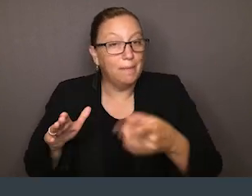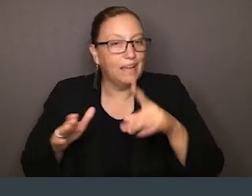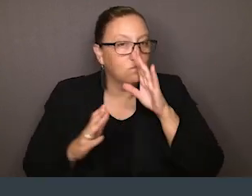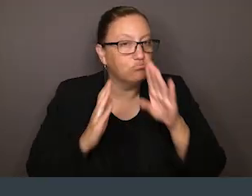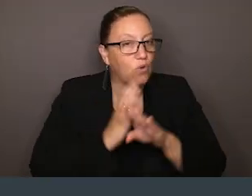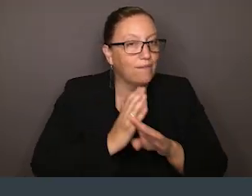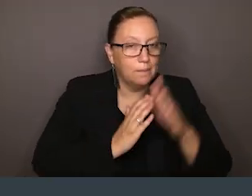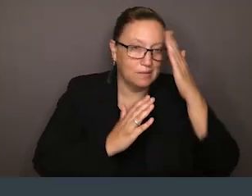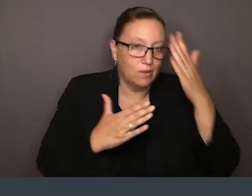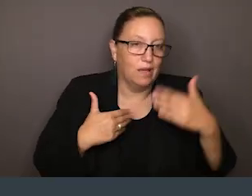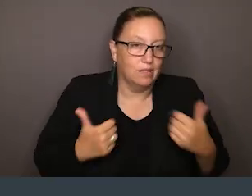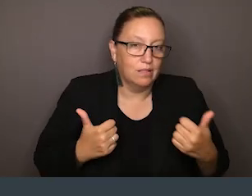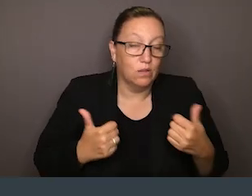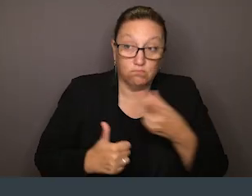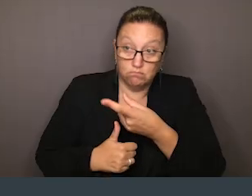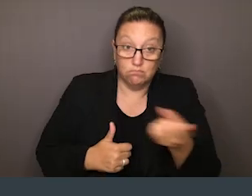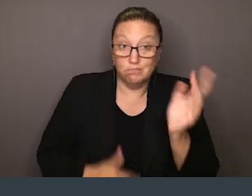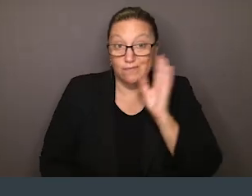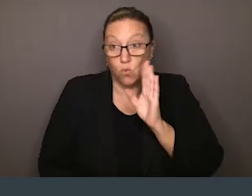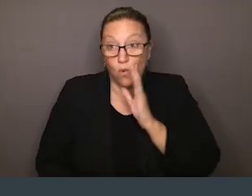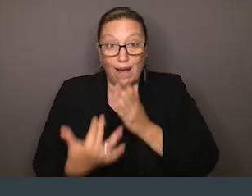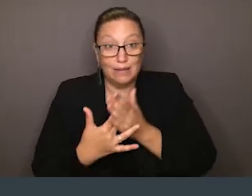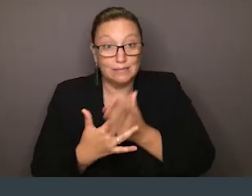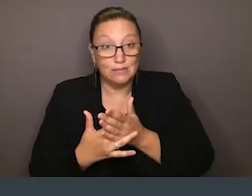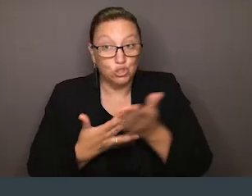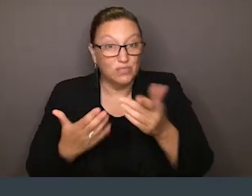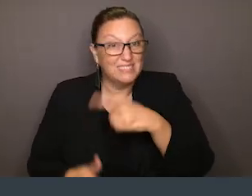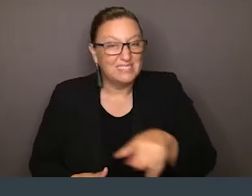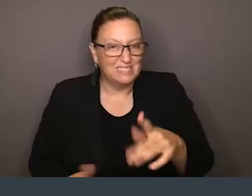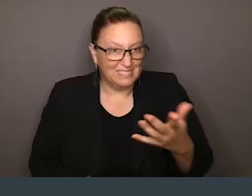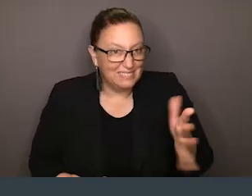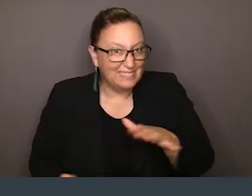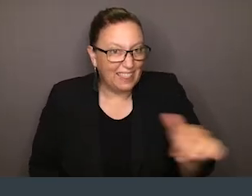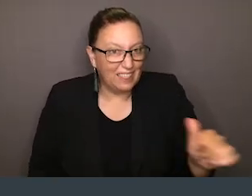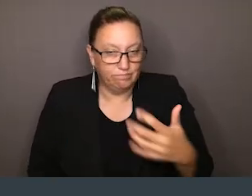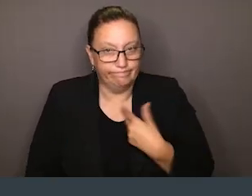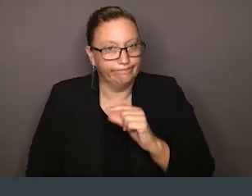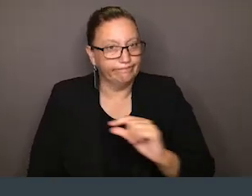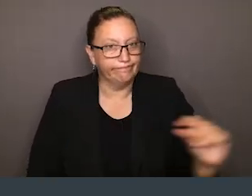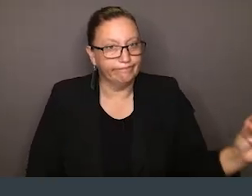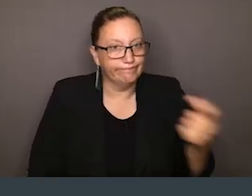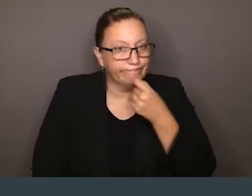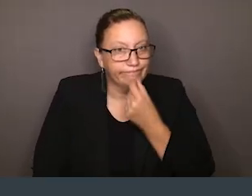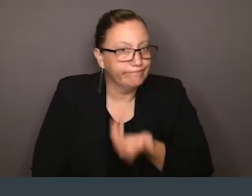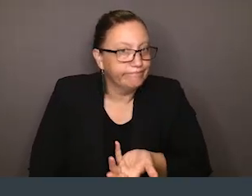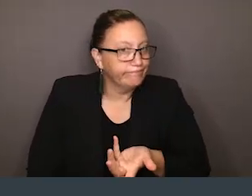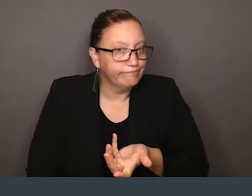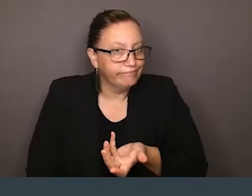health services. And those of you who have accessed services know that things can be really thin on the ground in many